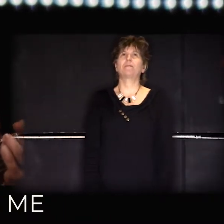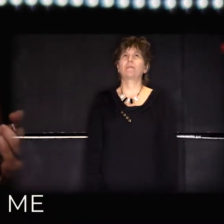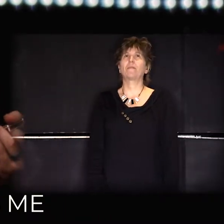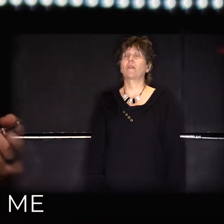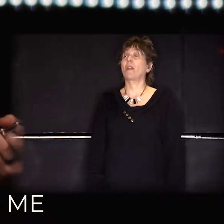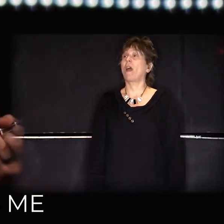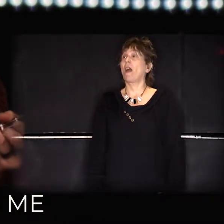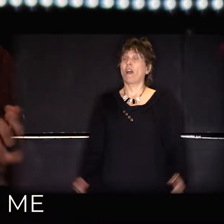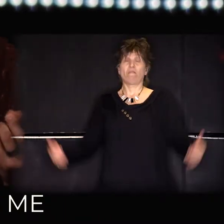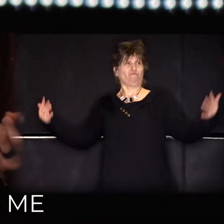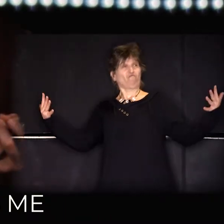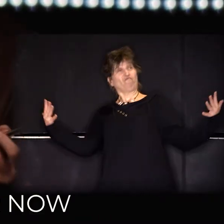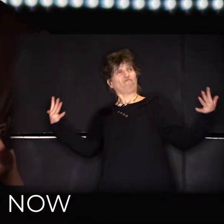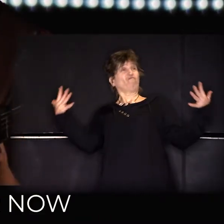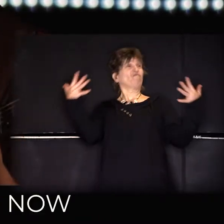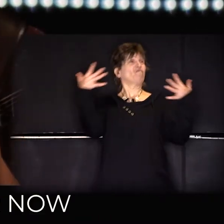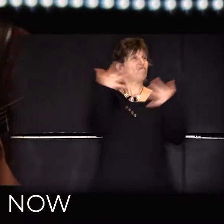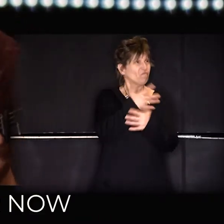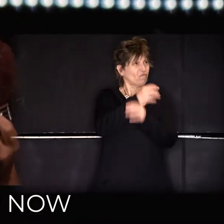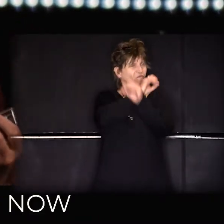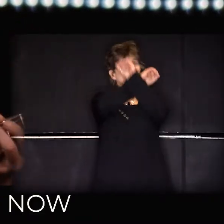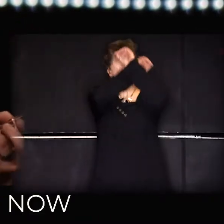me.